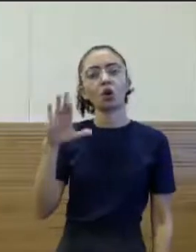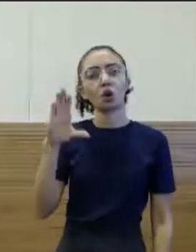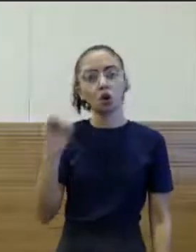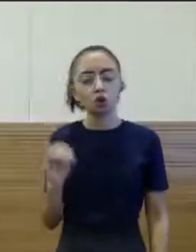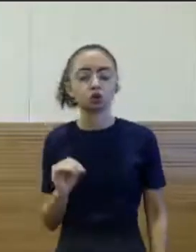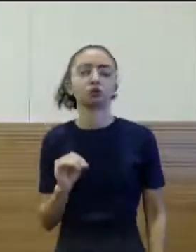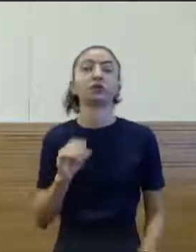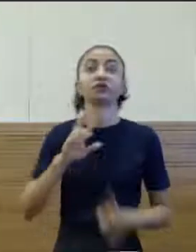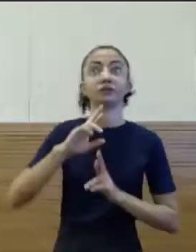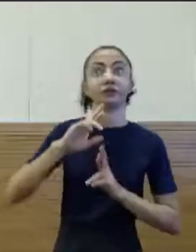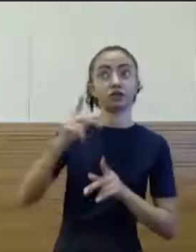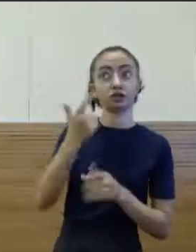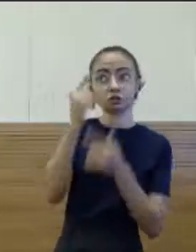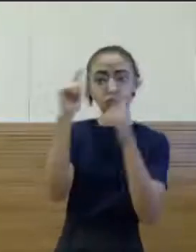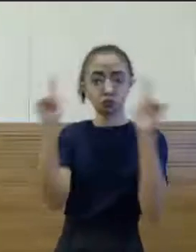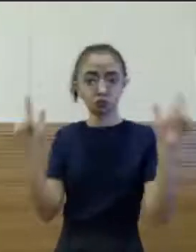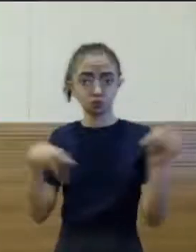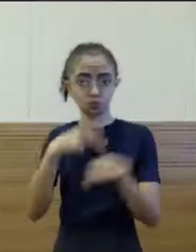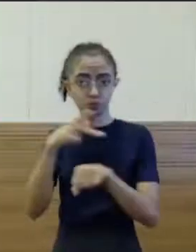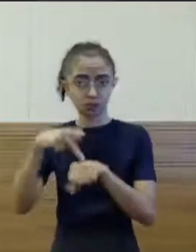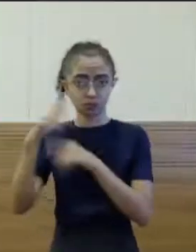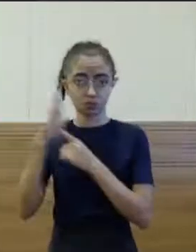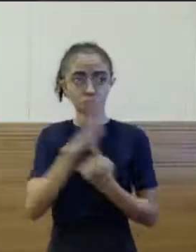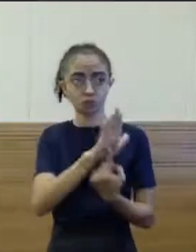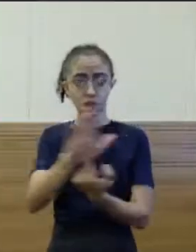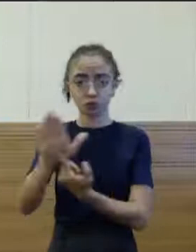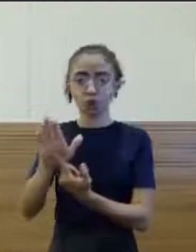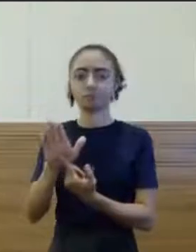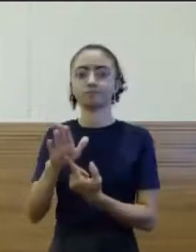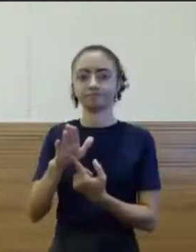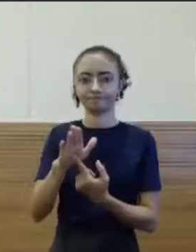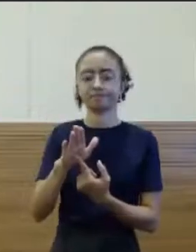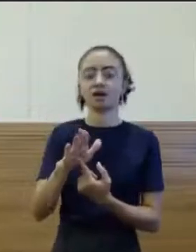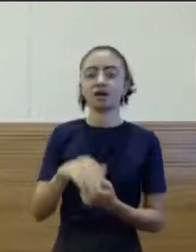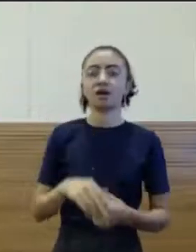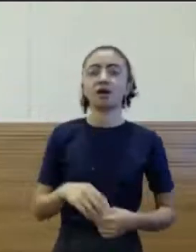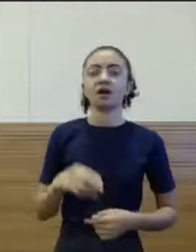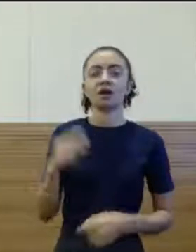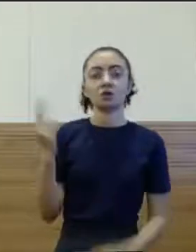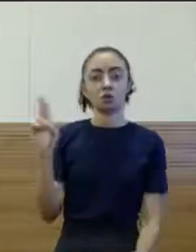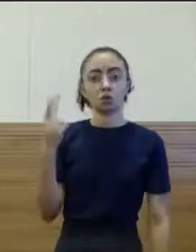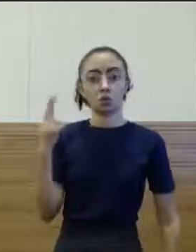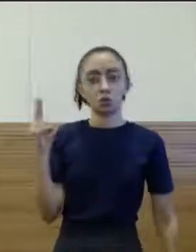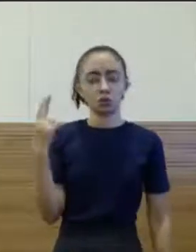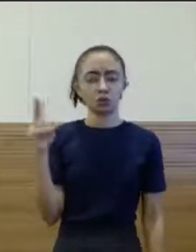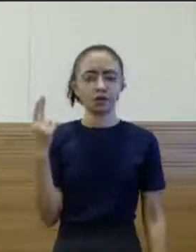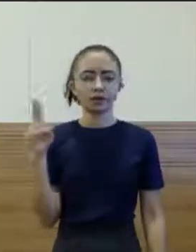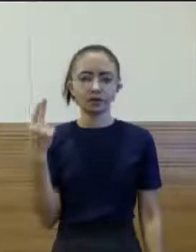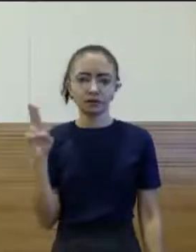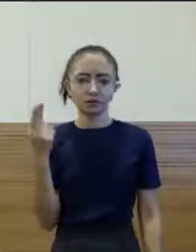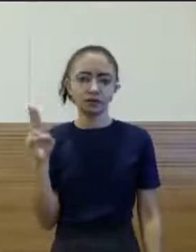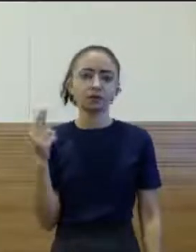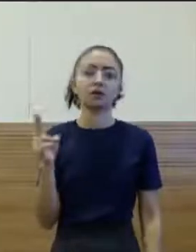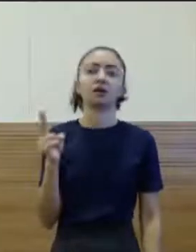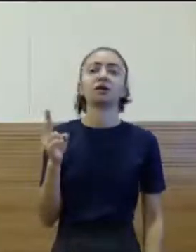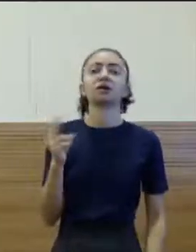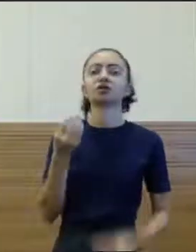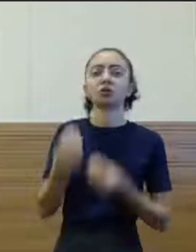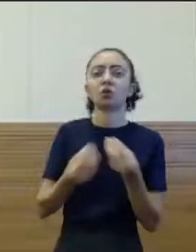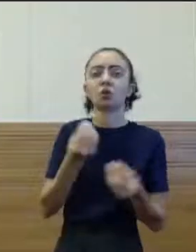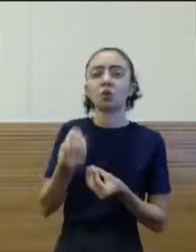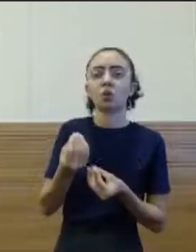in the other countries with regards to the prevalence and anemia of anemia. We have the